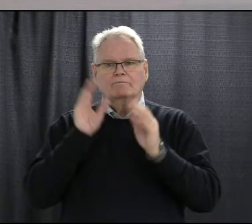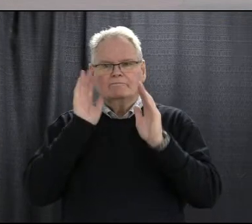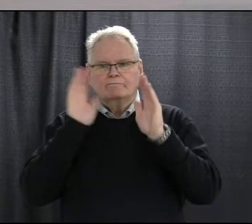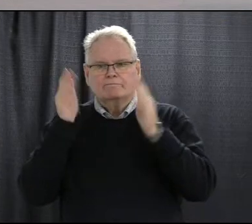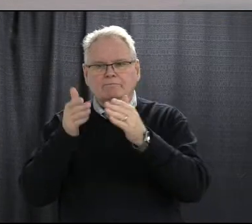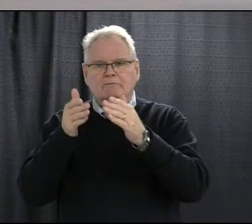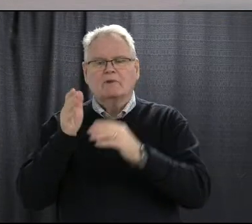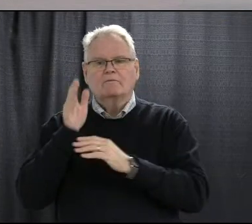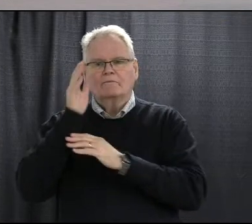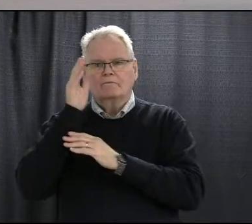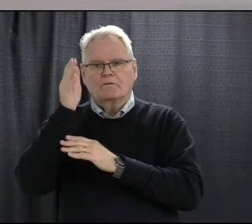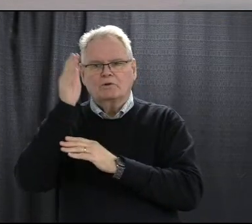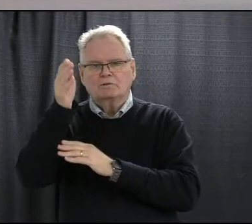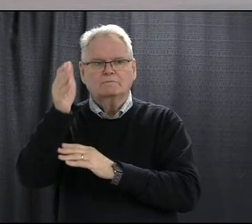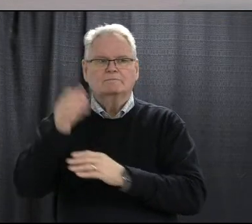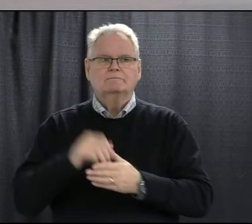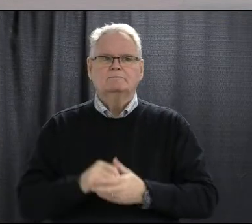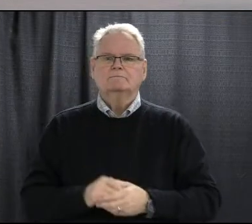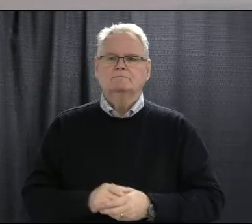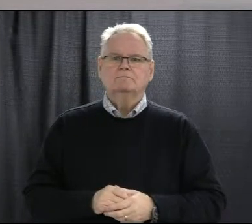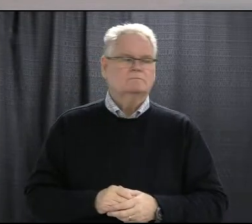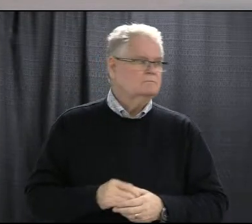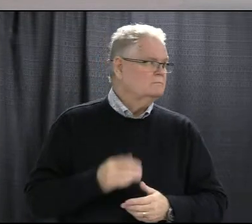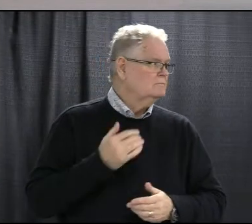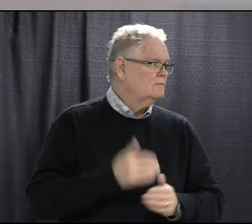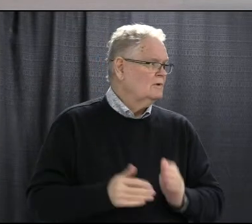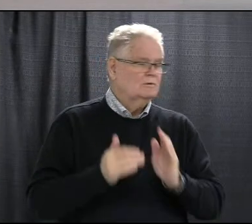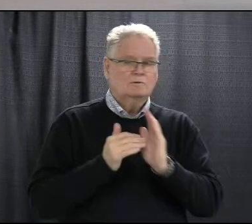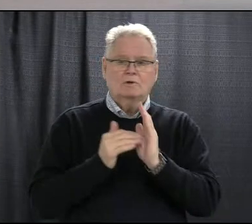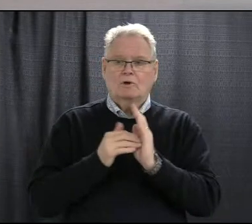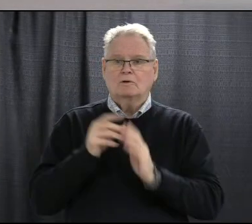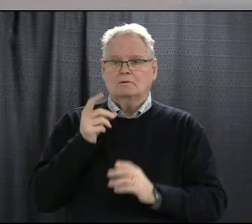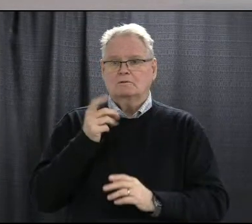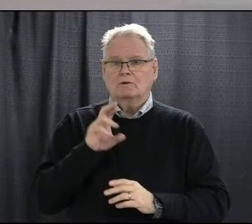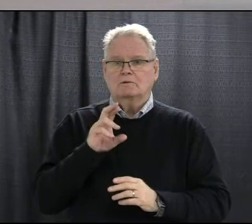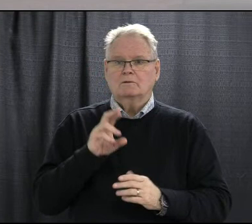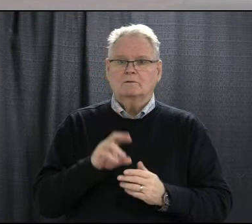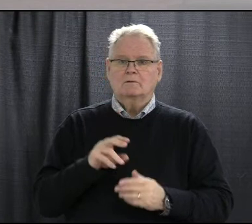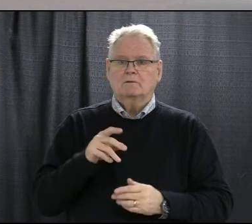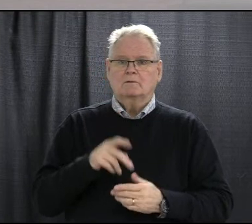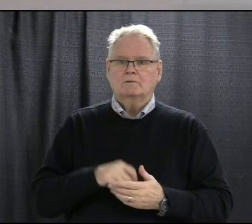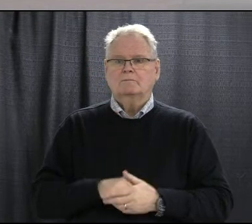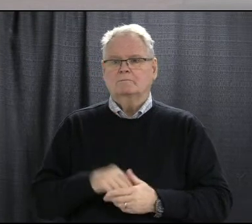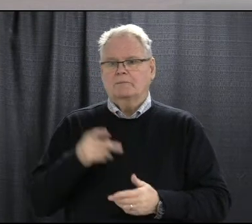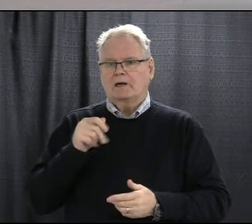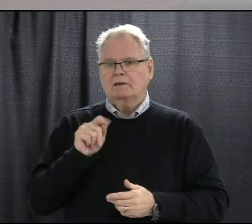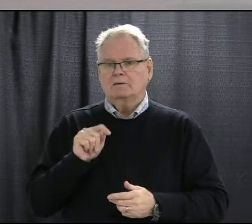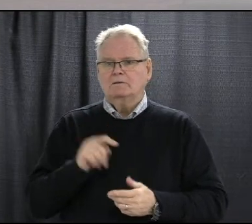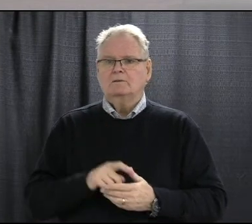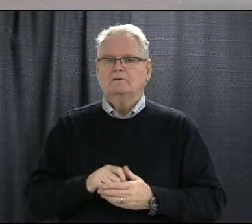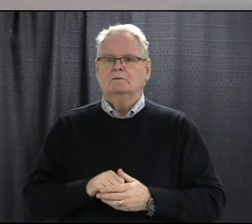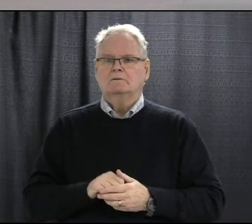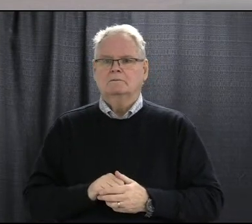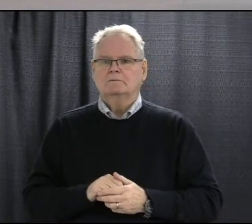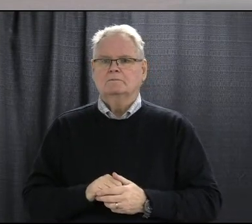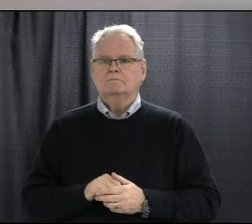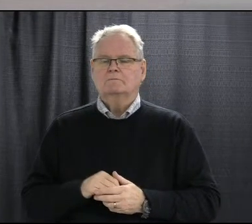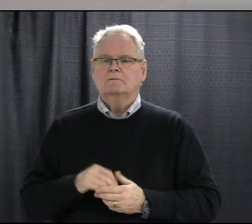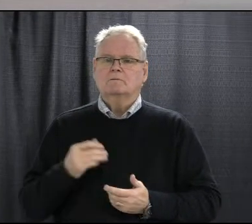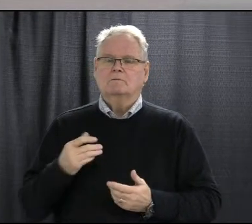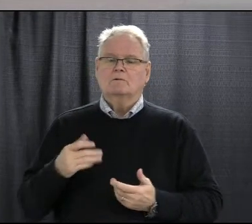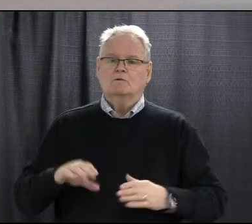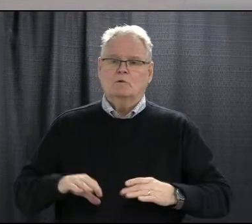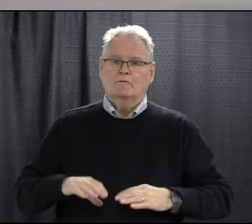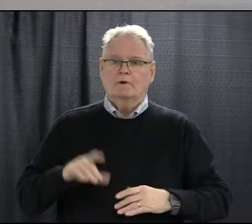I think that it's really important to realise that the provincial government and the NL Health